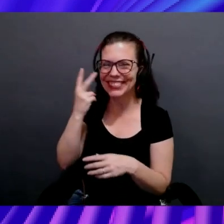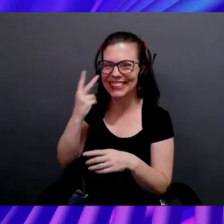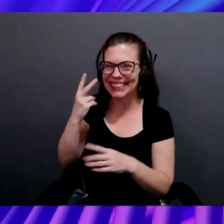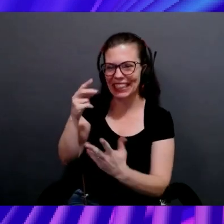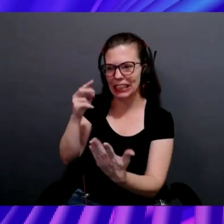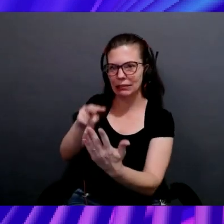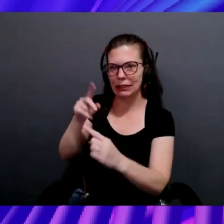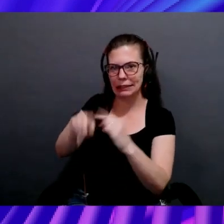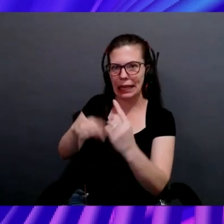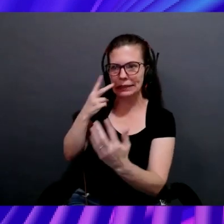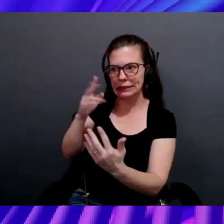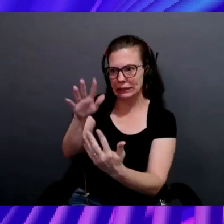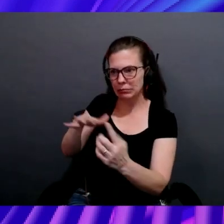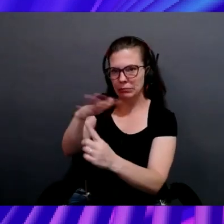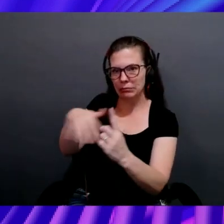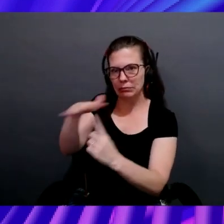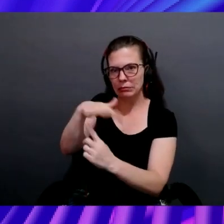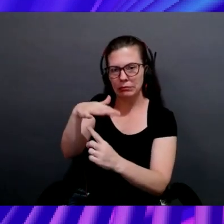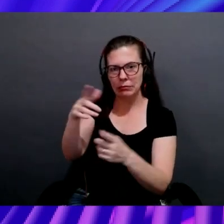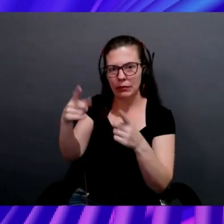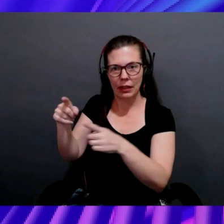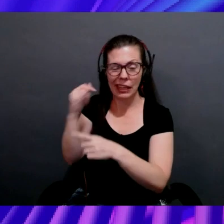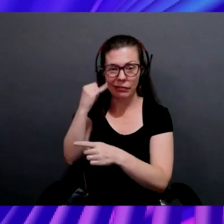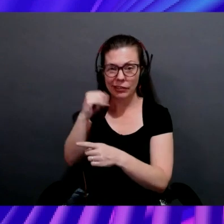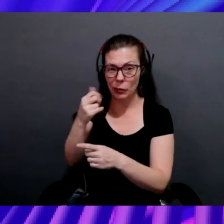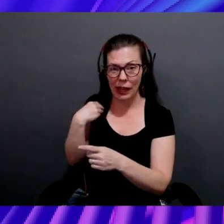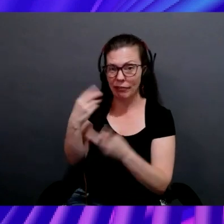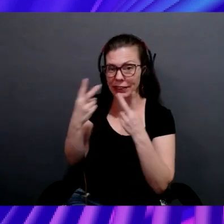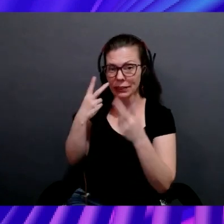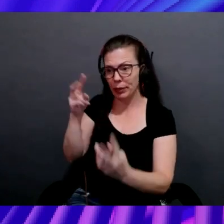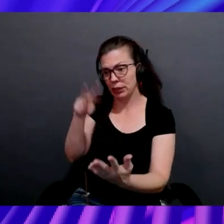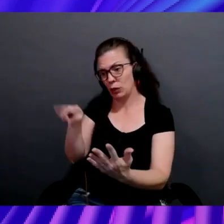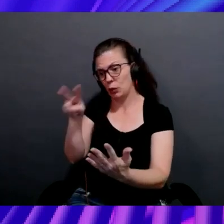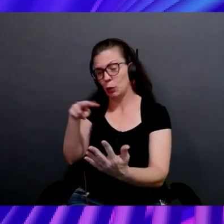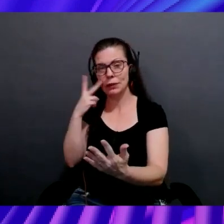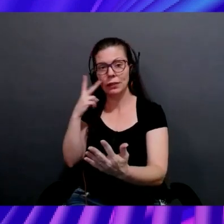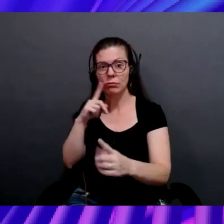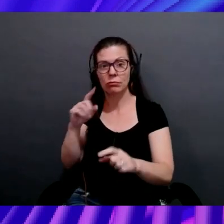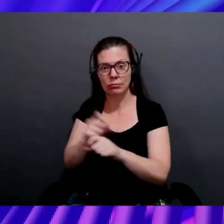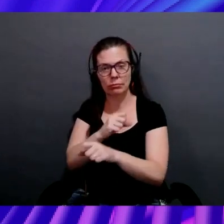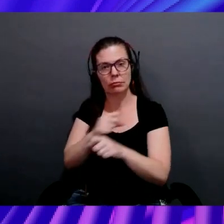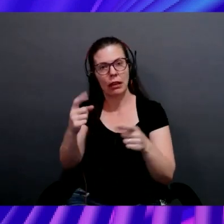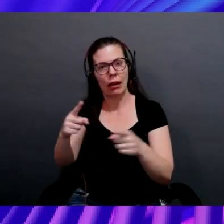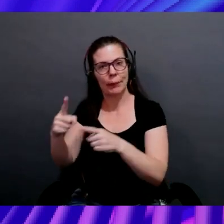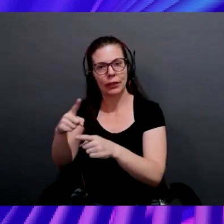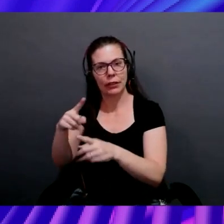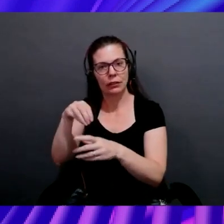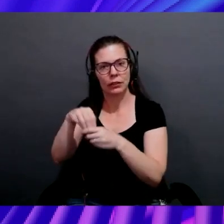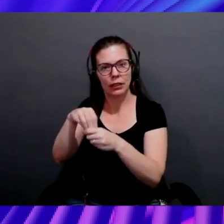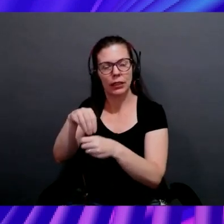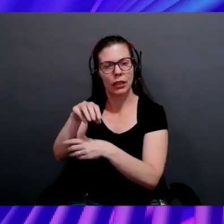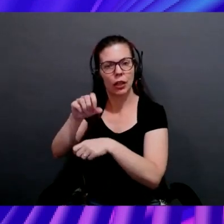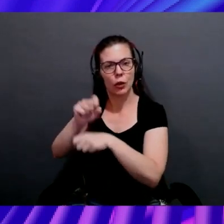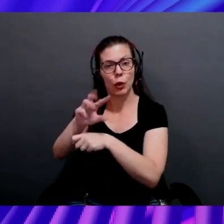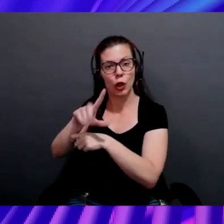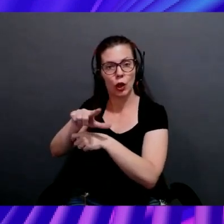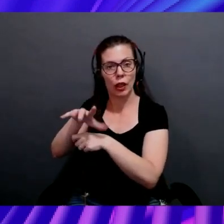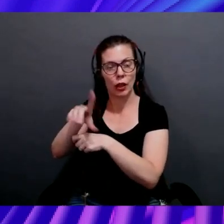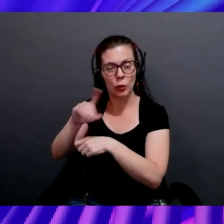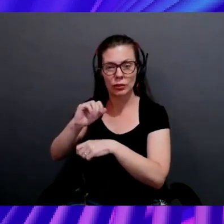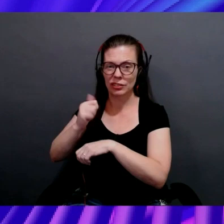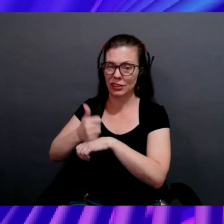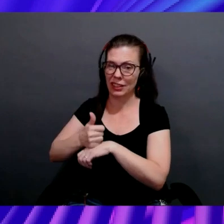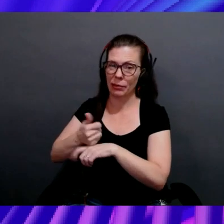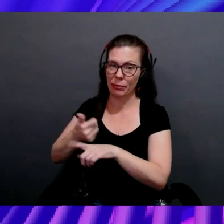in your environment, if you don't have that kind of visibility into what's actually taking place inside of your workload, you're just setting yourself up for a really bad